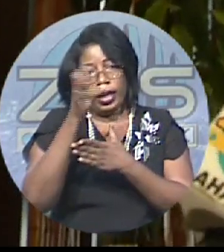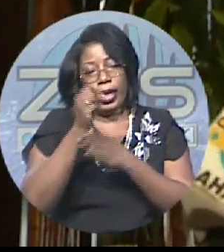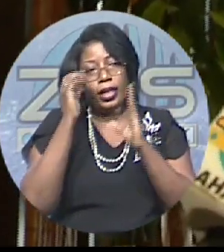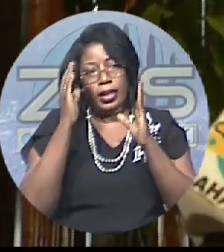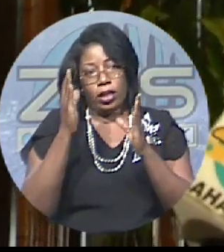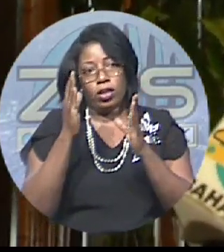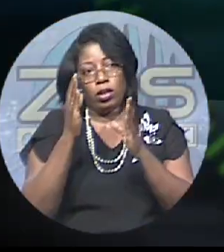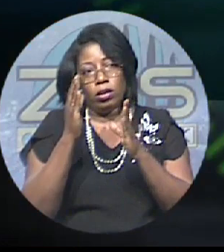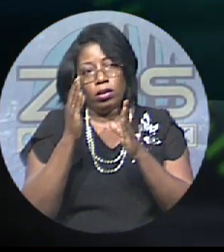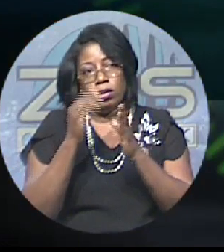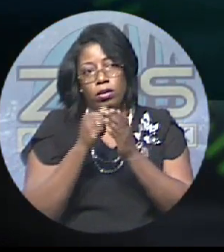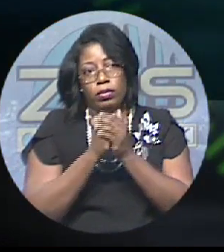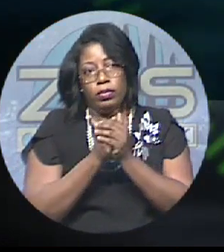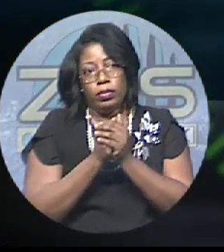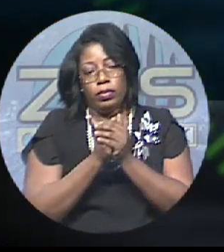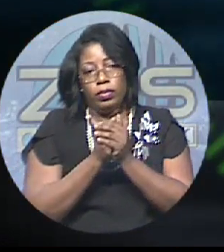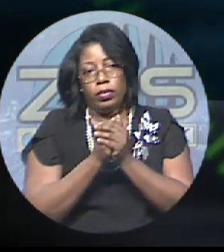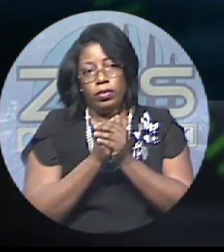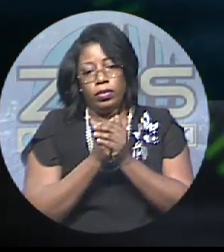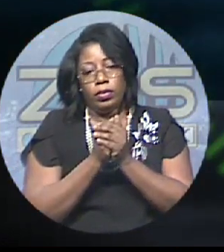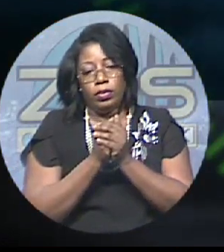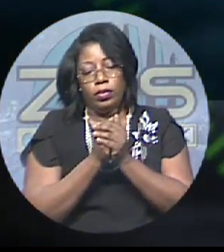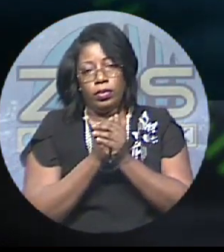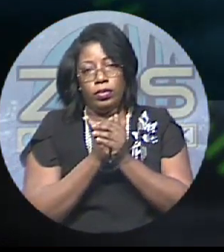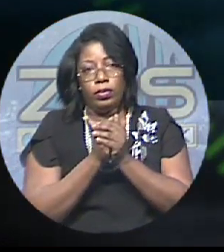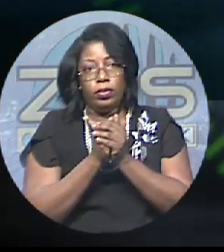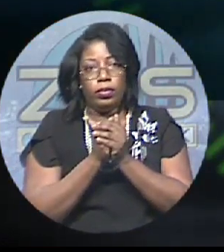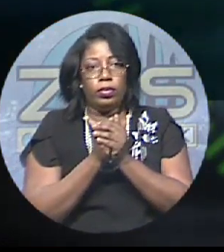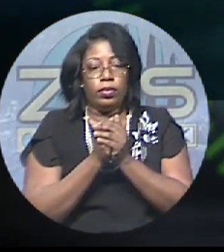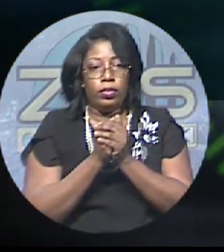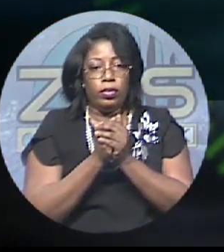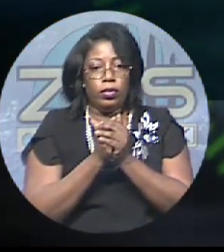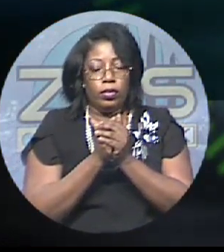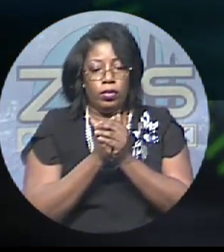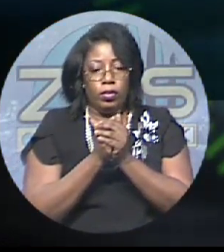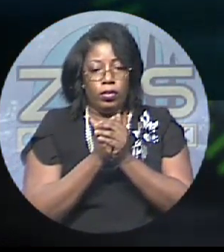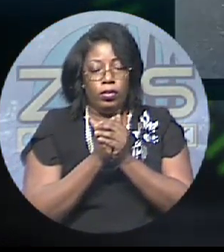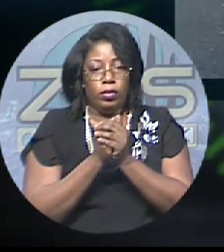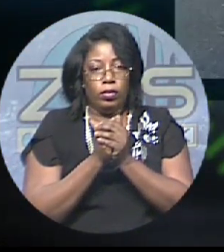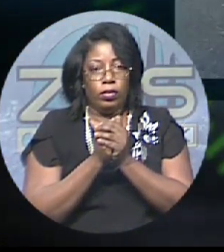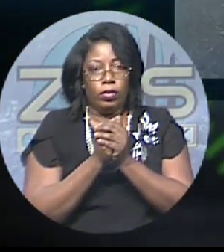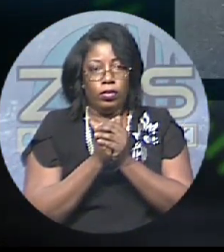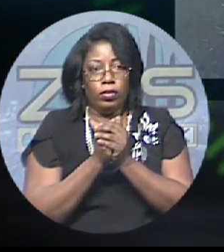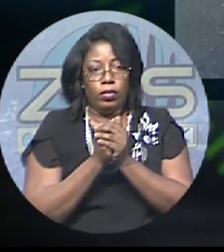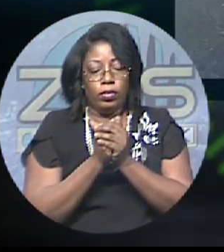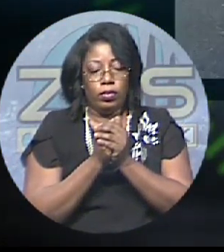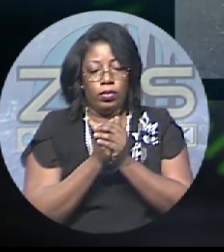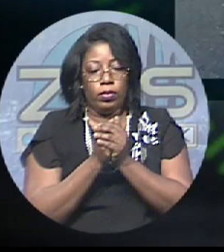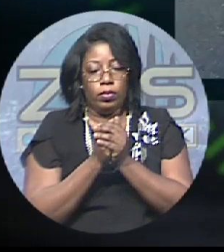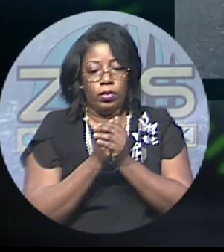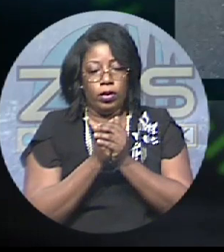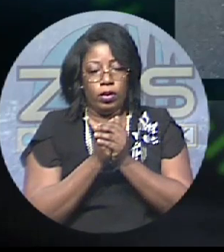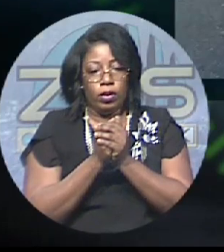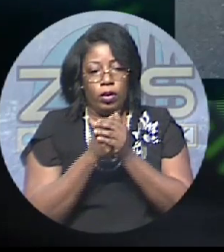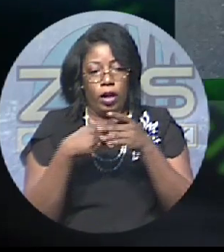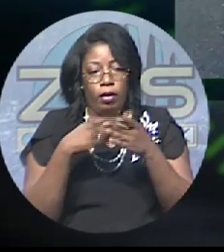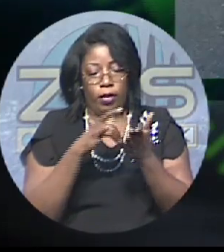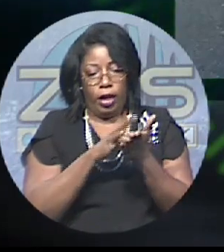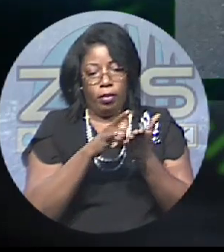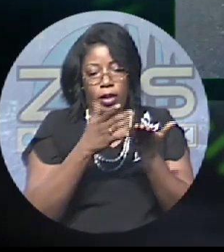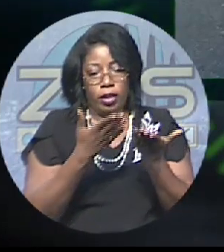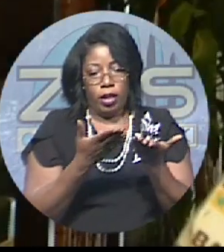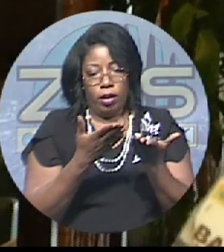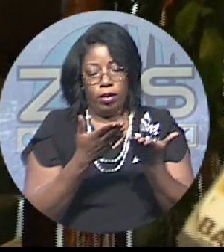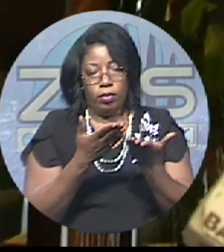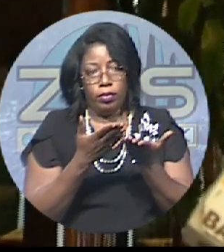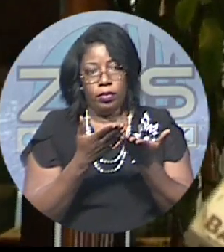that due to a shortage of supplies or damaged equipment, they're no longer able to receive the attention they need. Typically have airplanes out here in